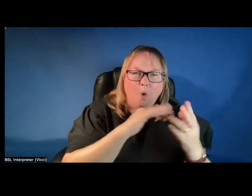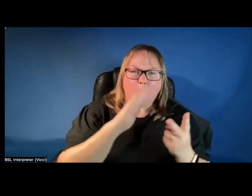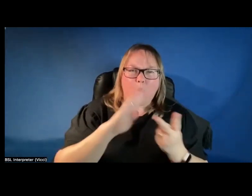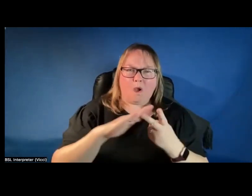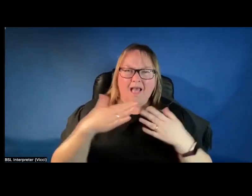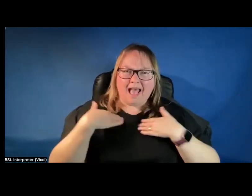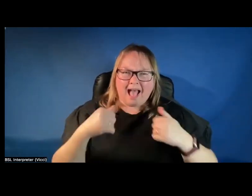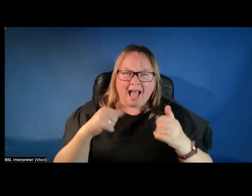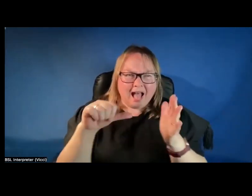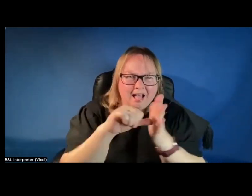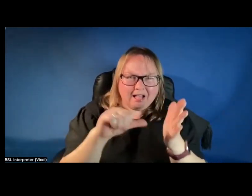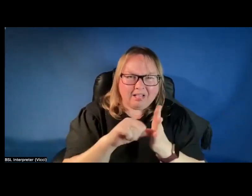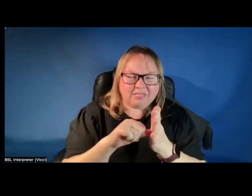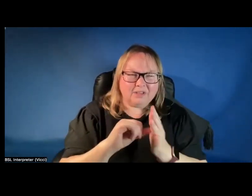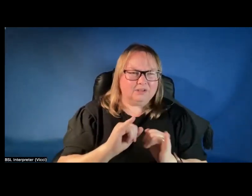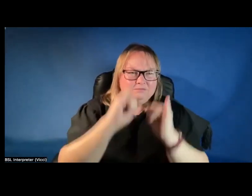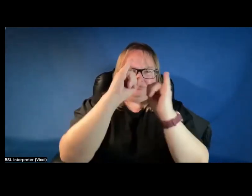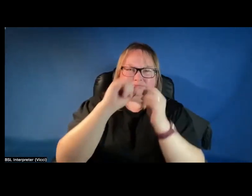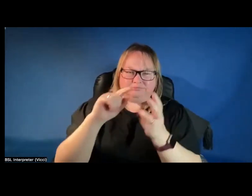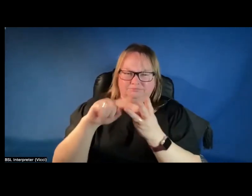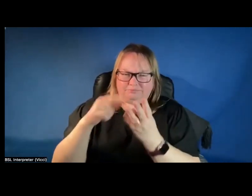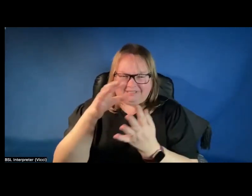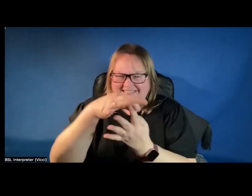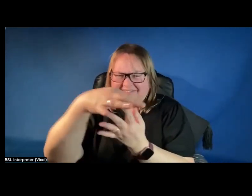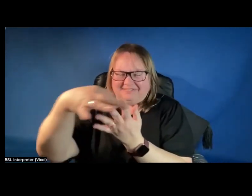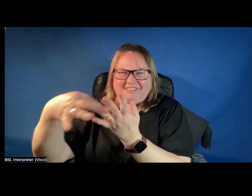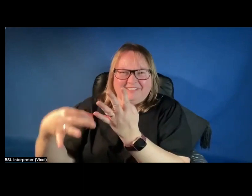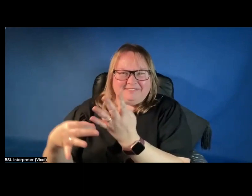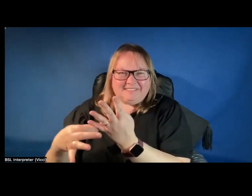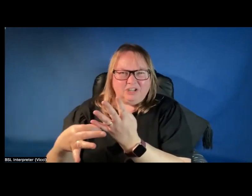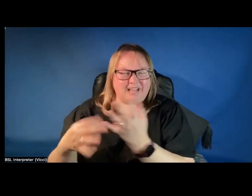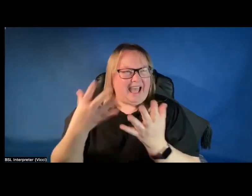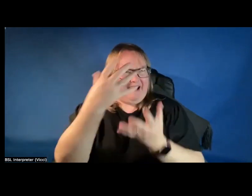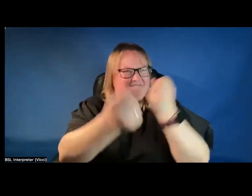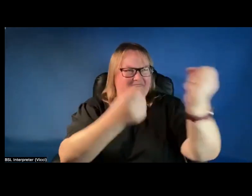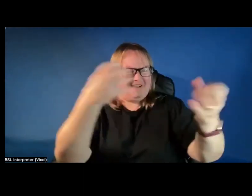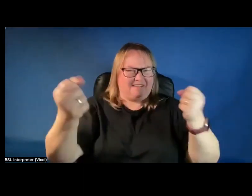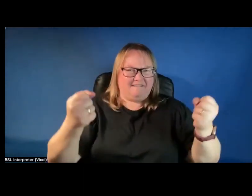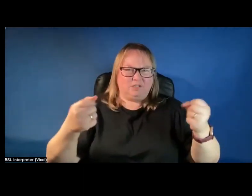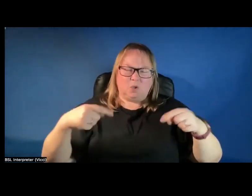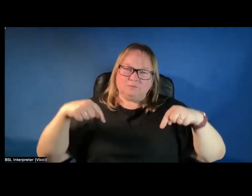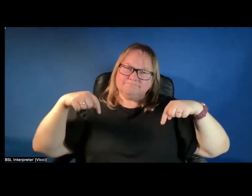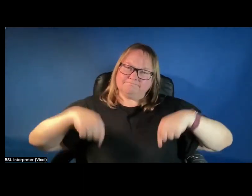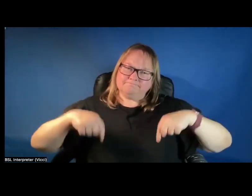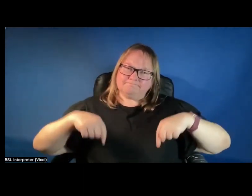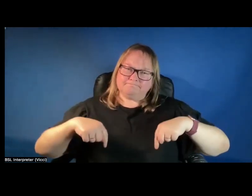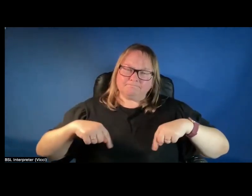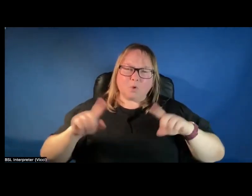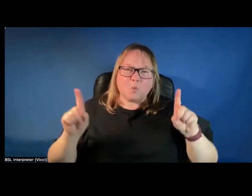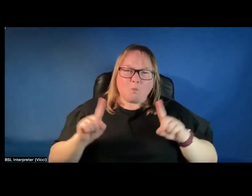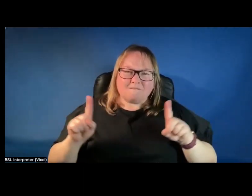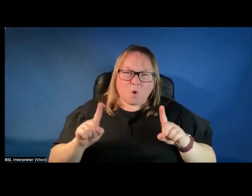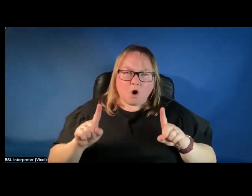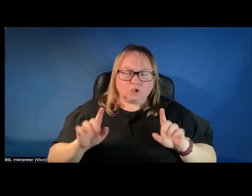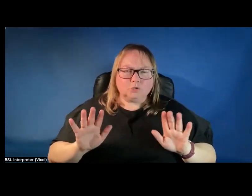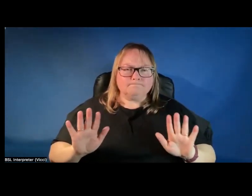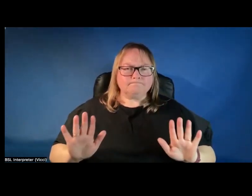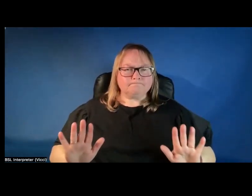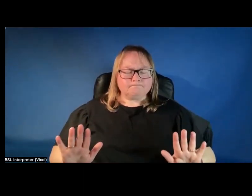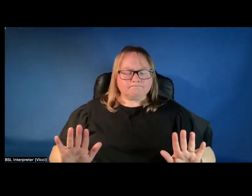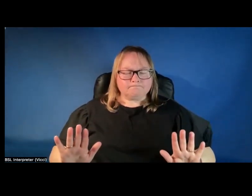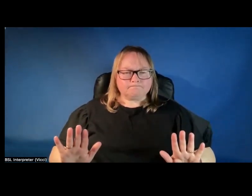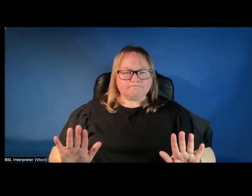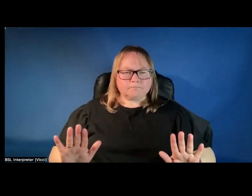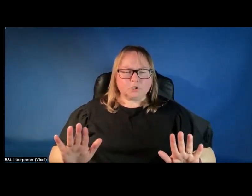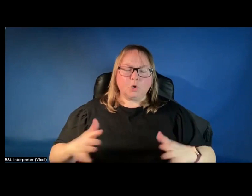harsh light can be the space for us to kind of take a moment and to take stock and to kind of collectively